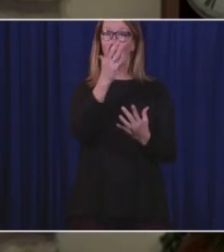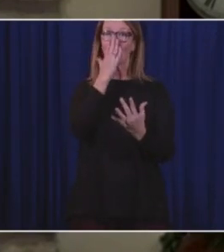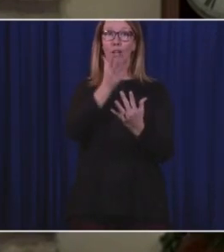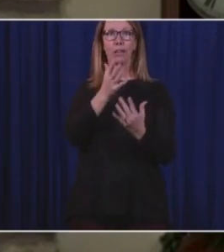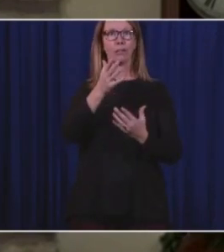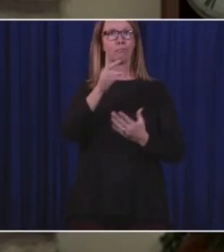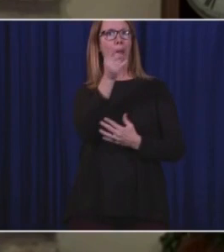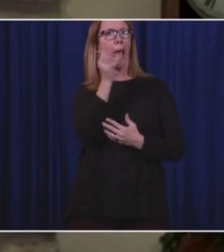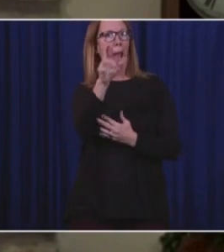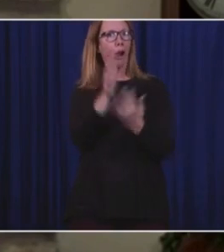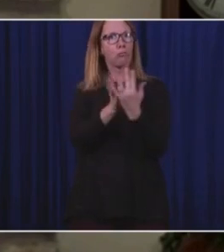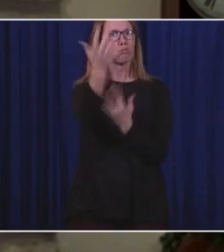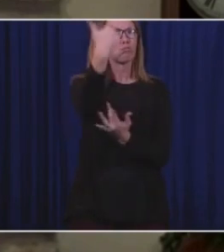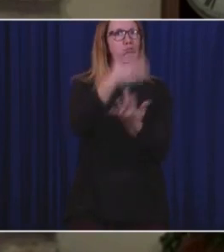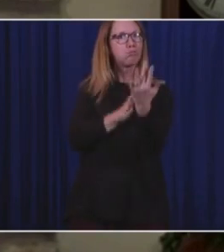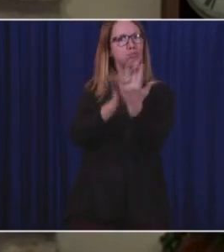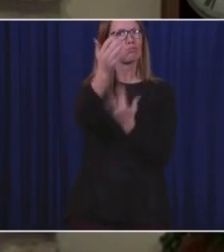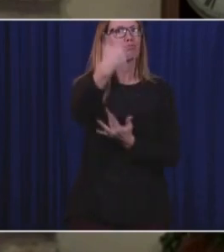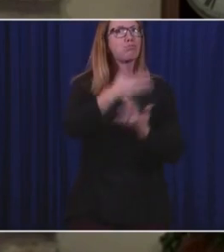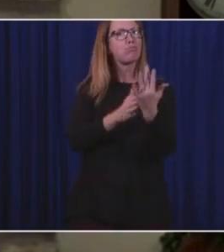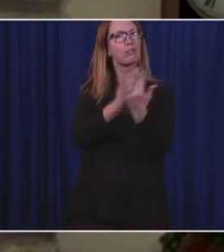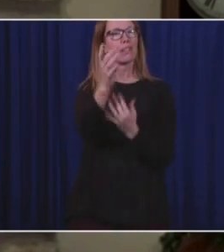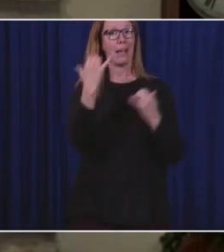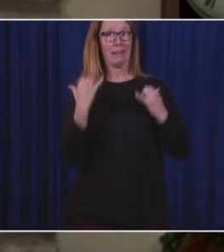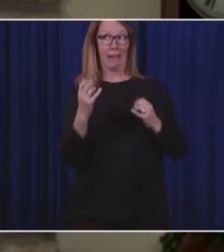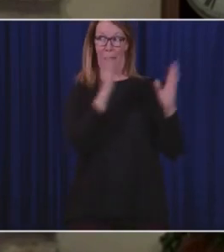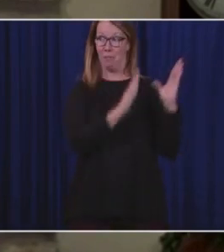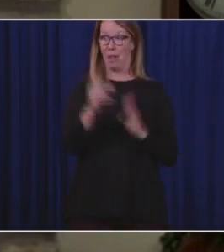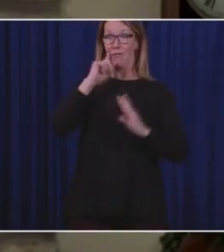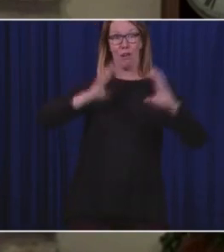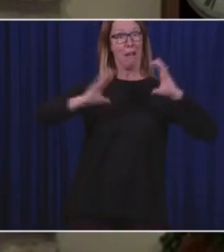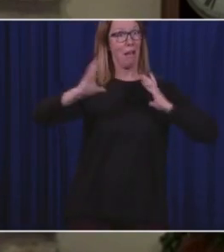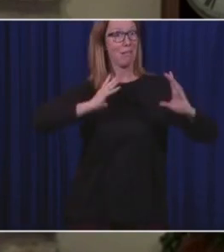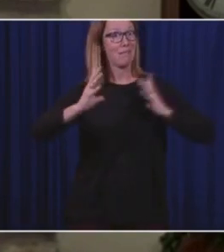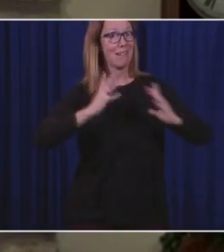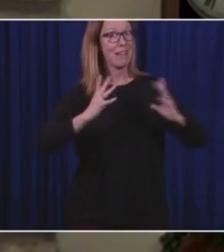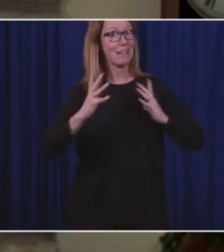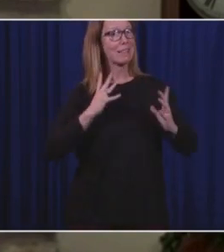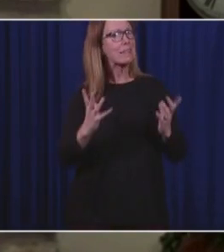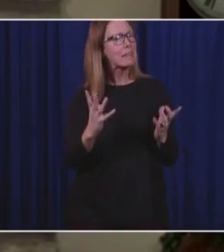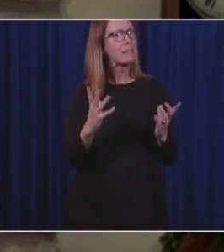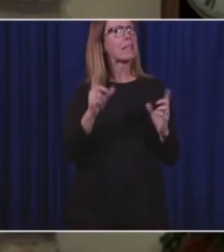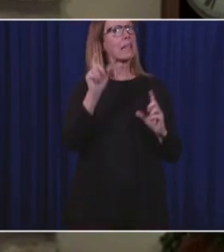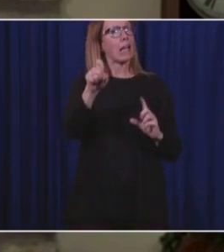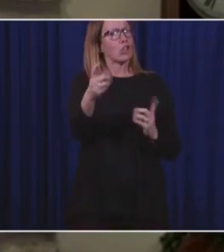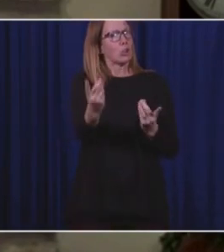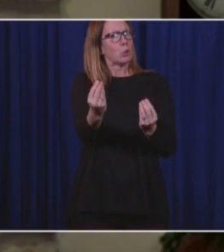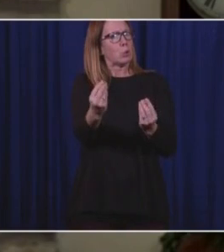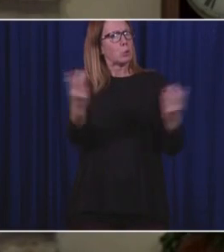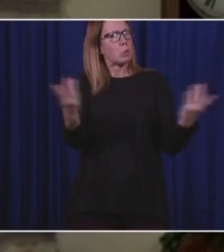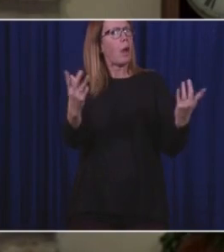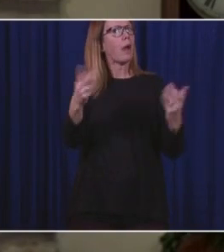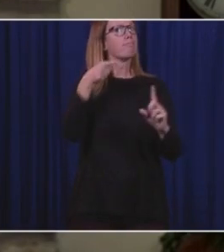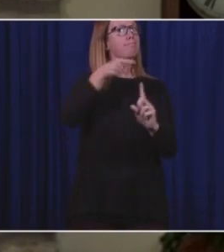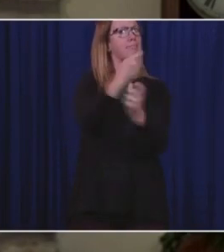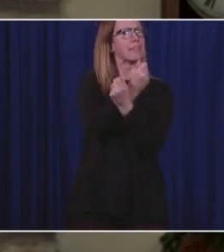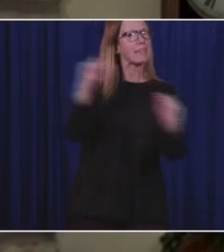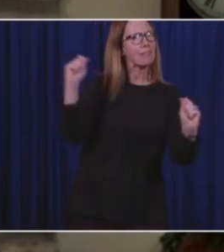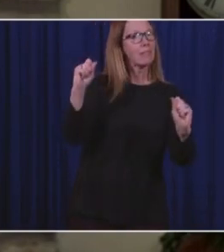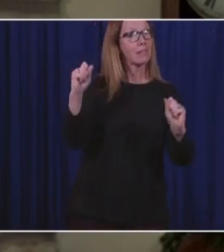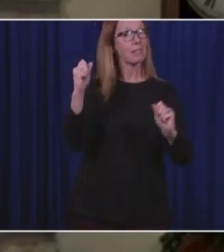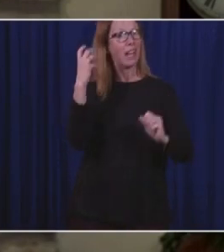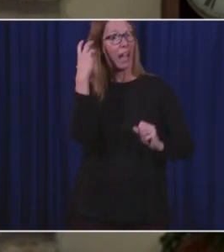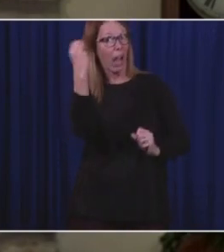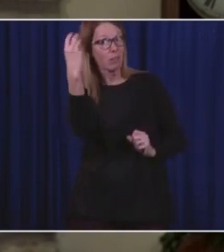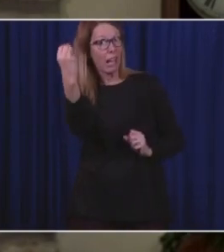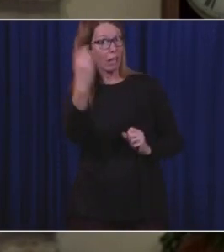ventilation. As people are coming up with their plans for the holidays, things like that, what should they be looking at for safety? Is just being outside